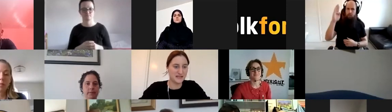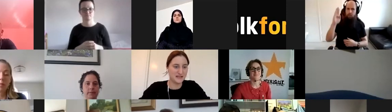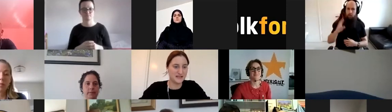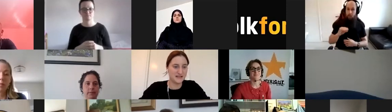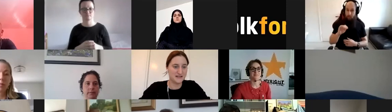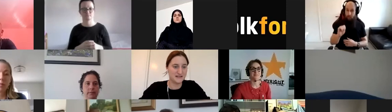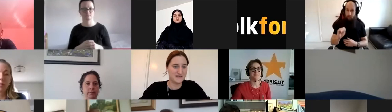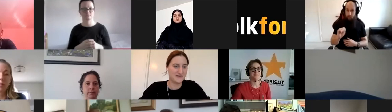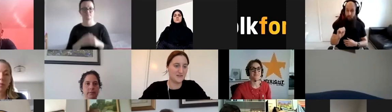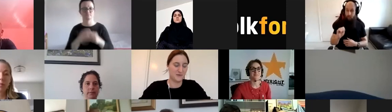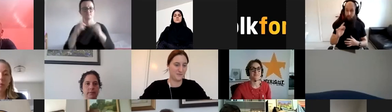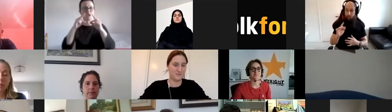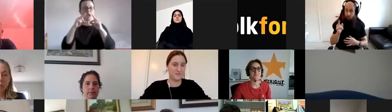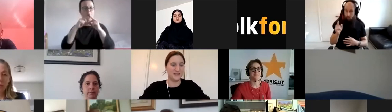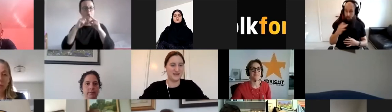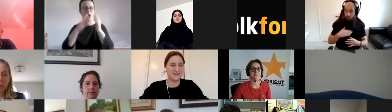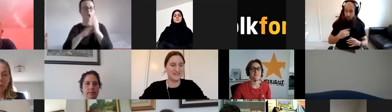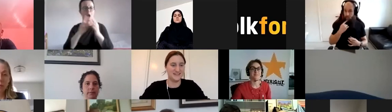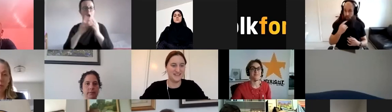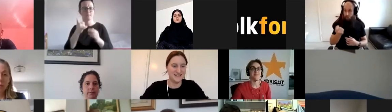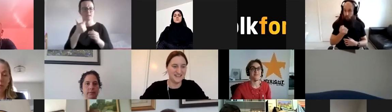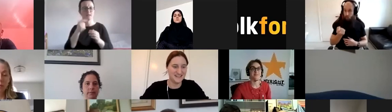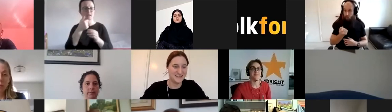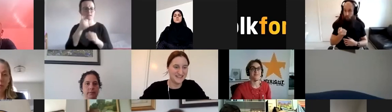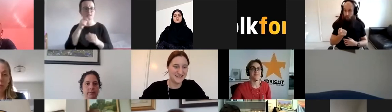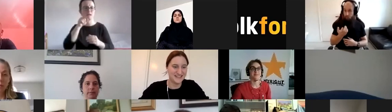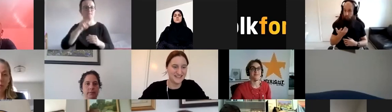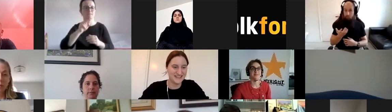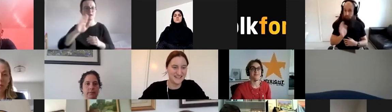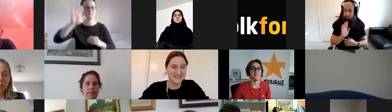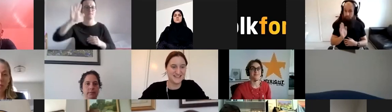something? No.